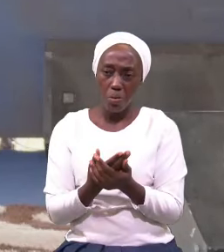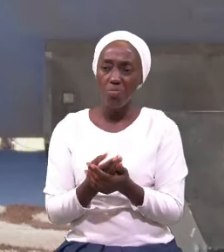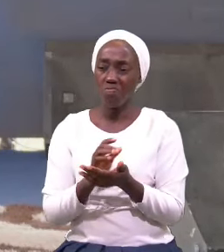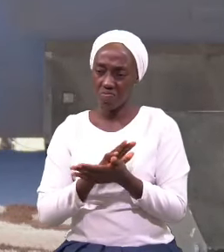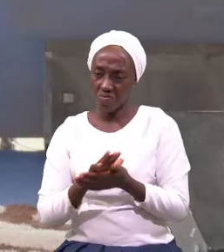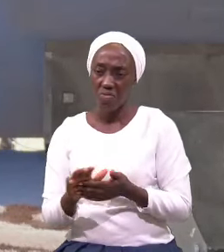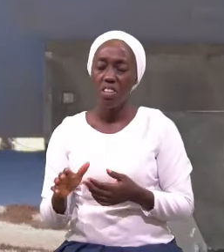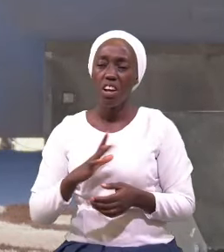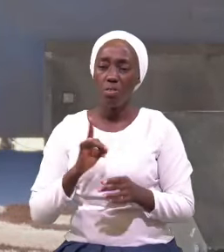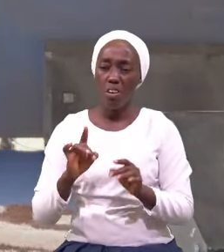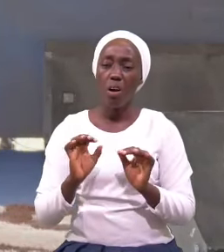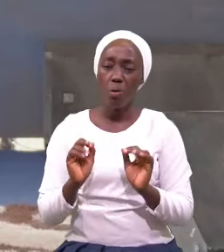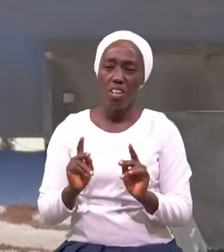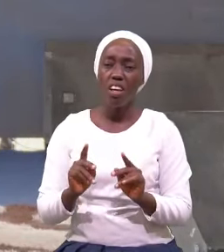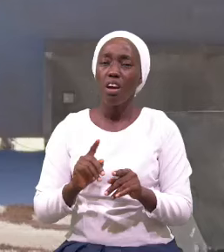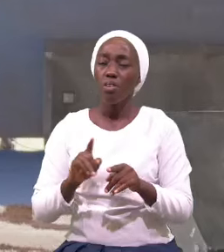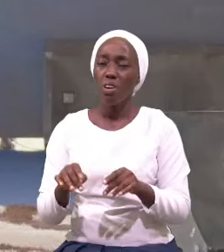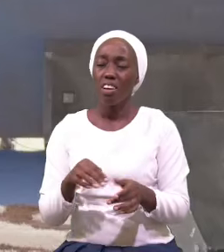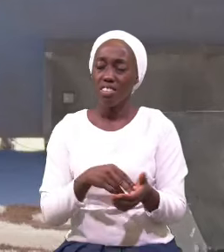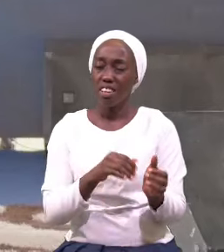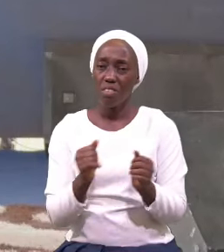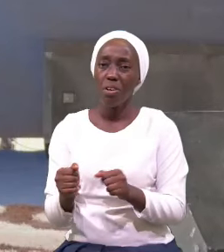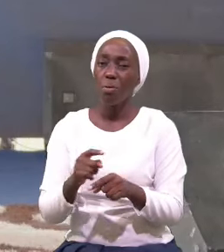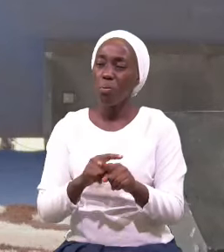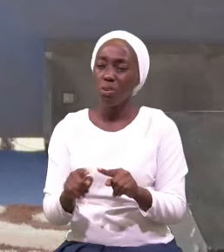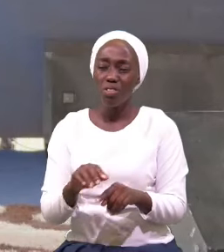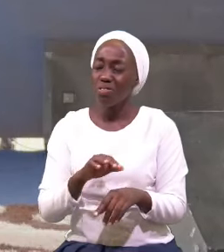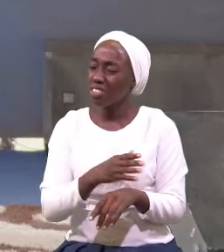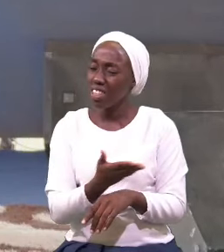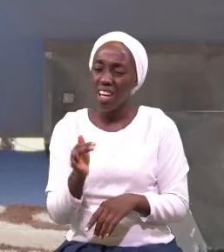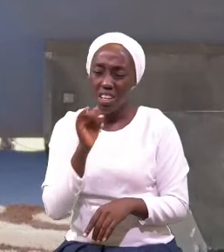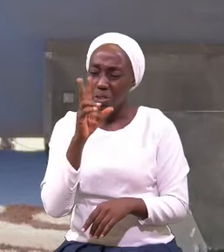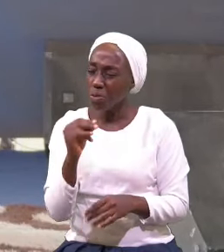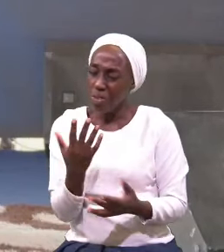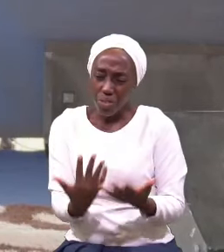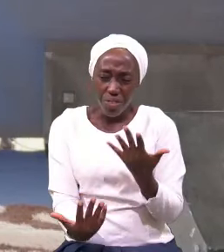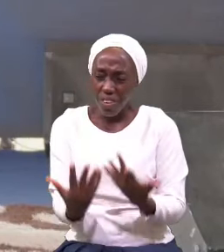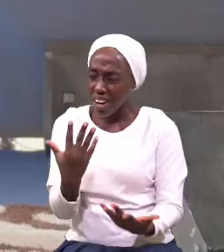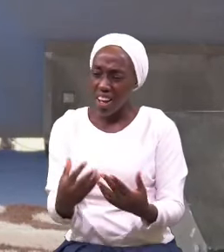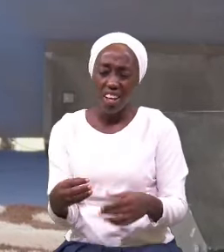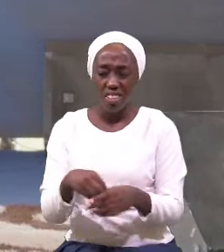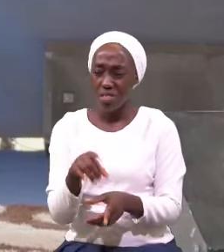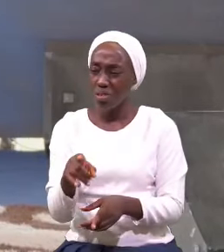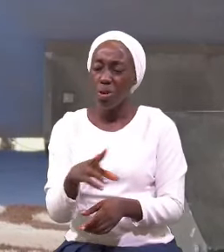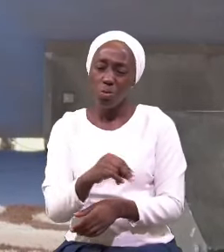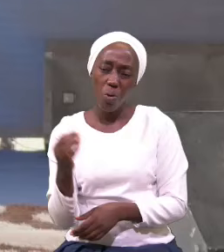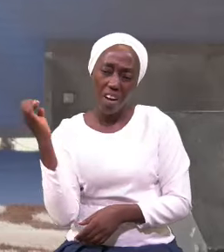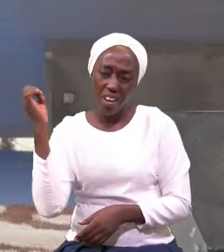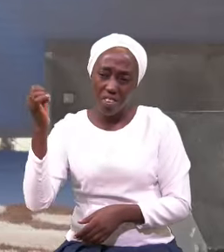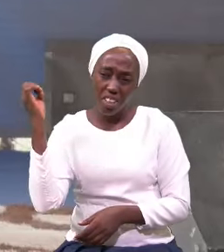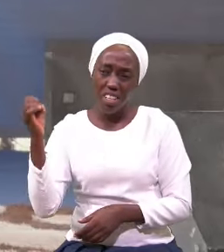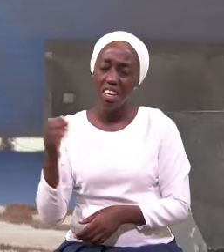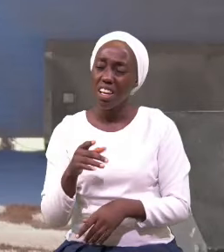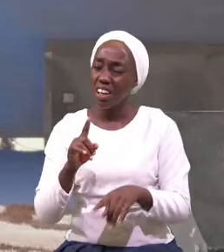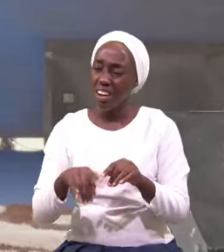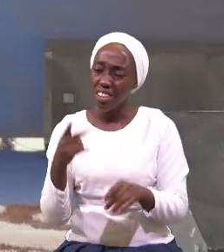are stable, you are steadfast, but I can't see fire here. I can't see evangelism here. I can't see passion